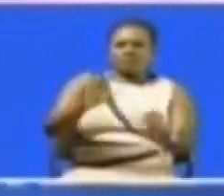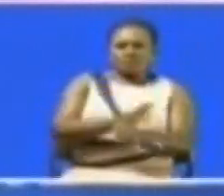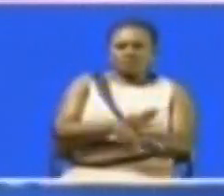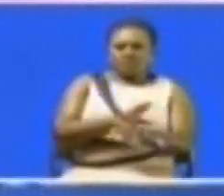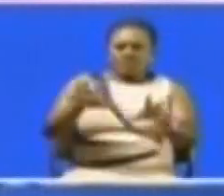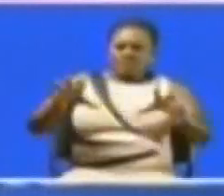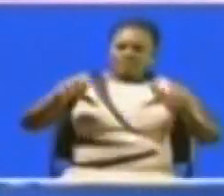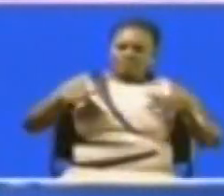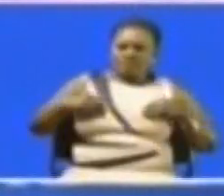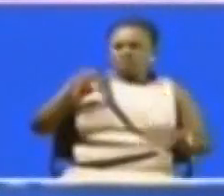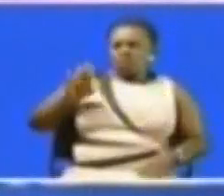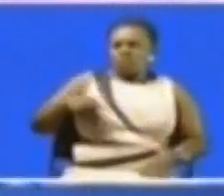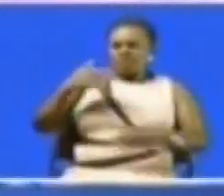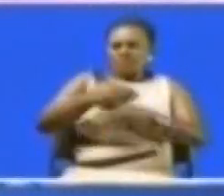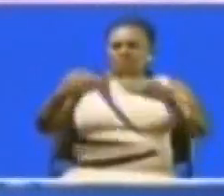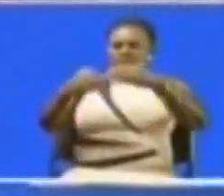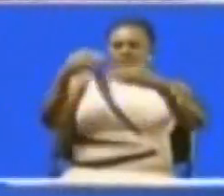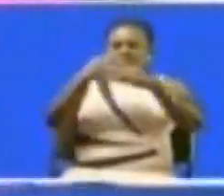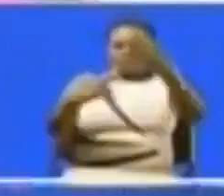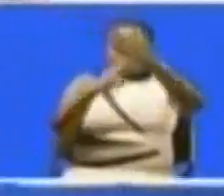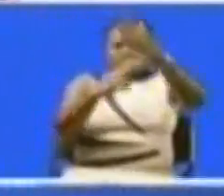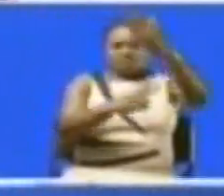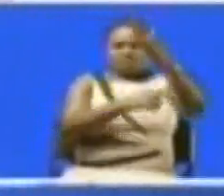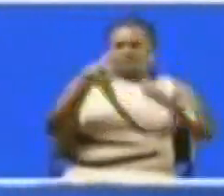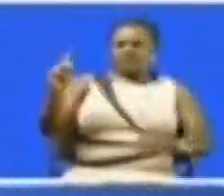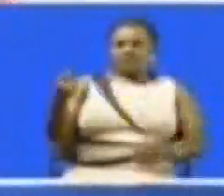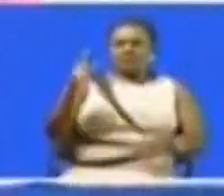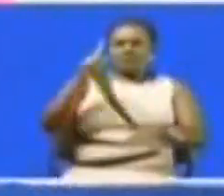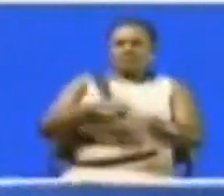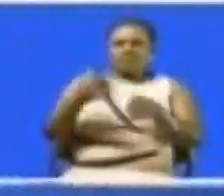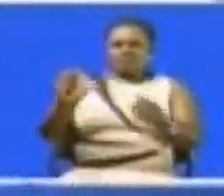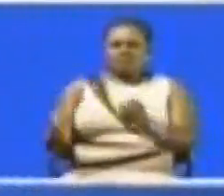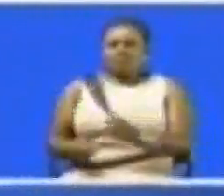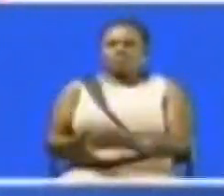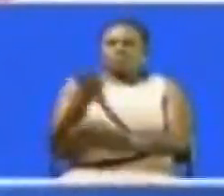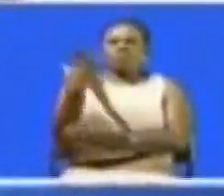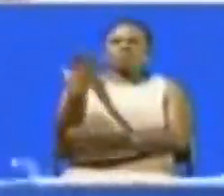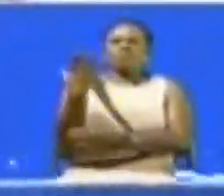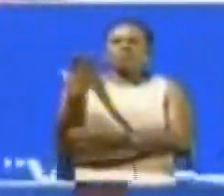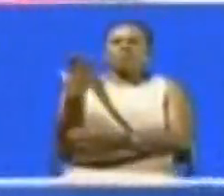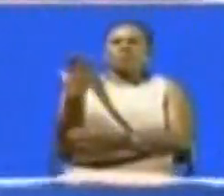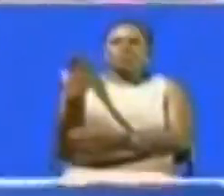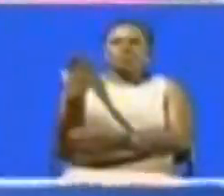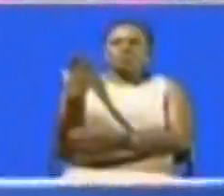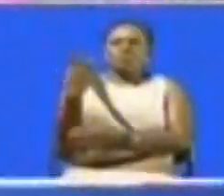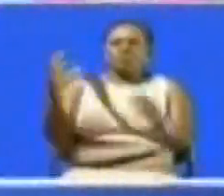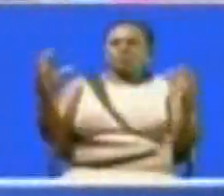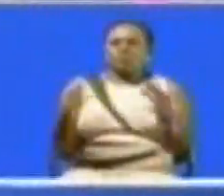banner Embrace Women Building Bridges Kenya caucus, it was time to launch the outfit.